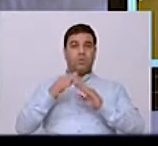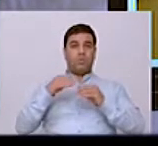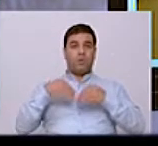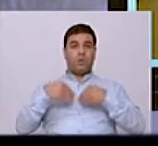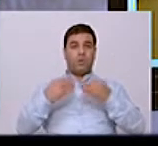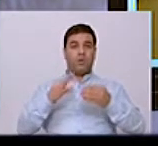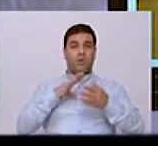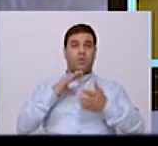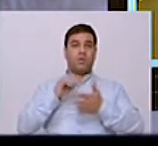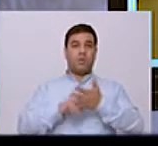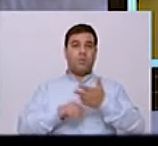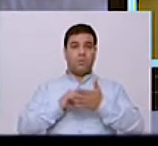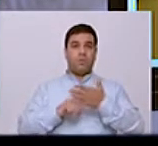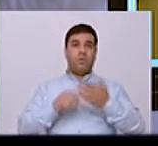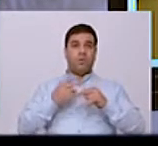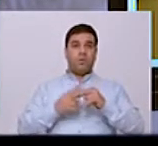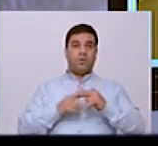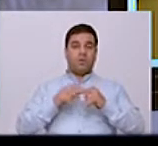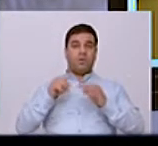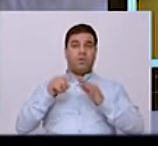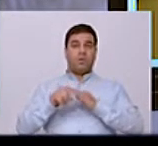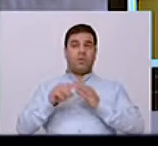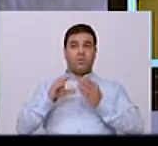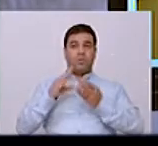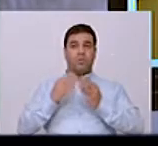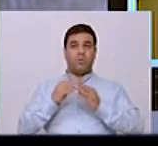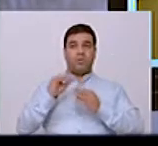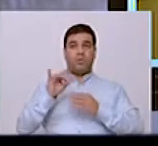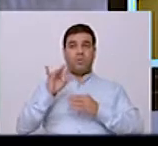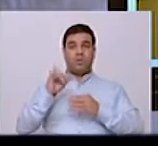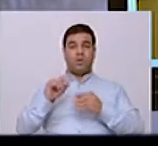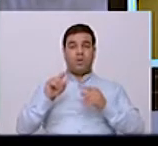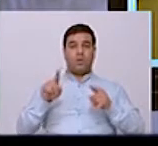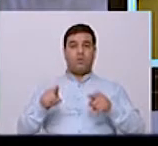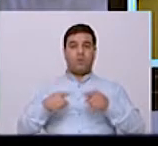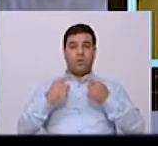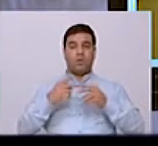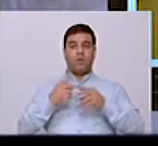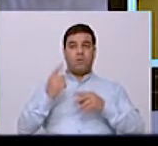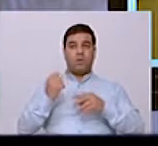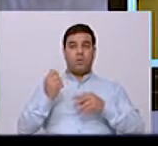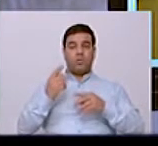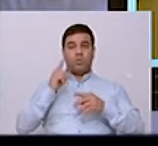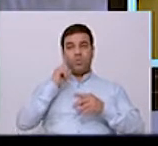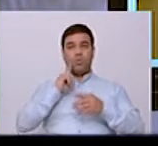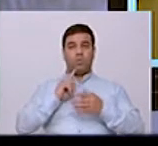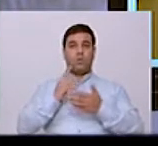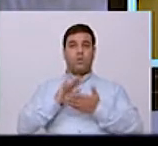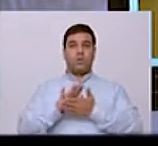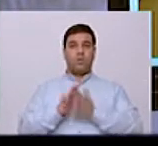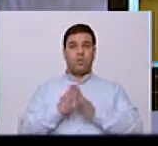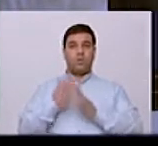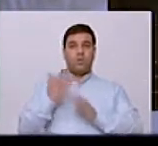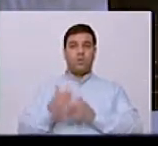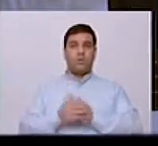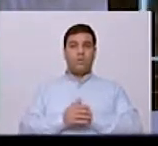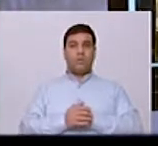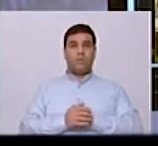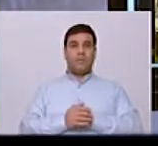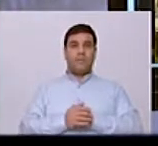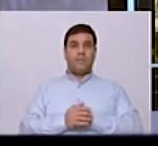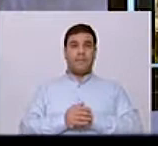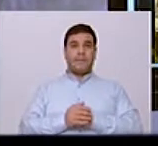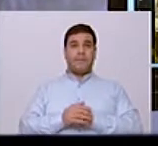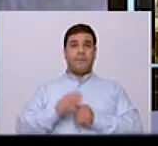ta'minlanganligi sababli ham, demak, qishloq xo'jaligi tarmoqlarini rivojlantirish birmuncha qulay sanaladi.